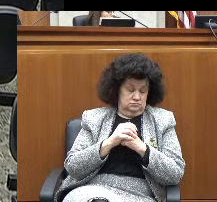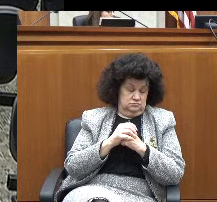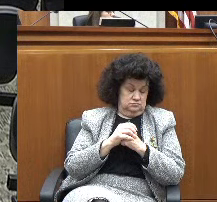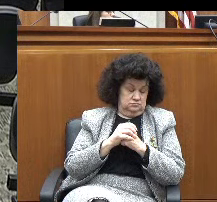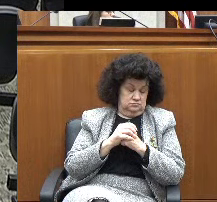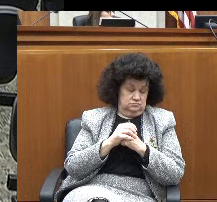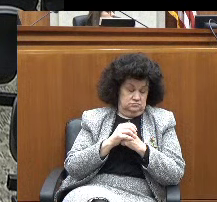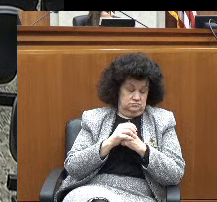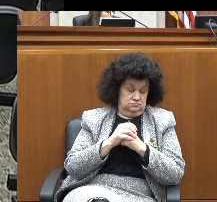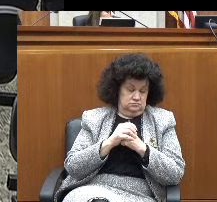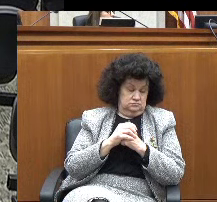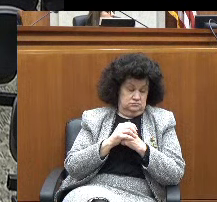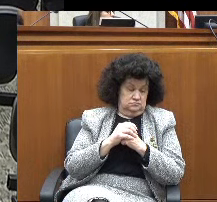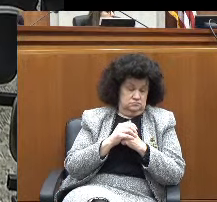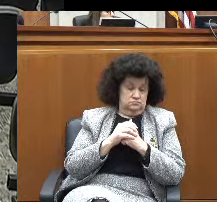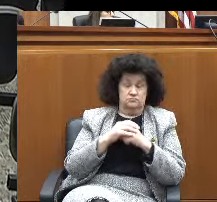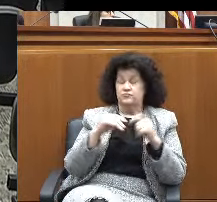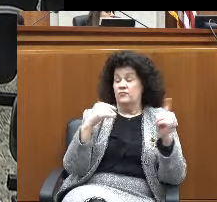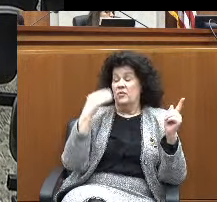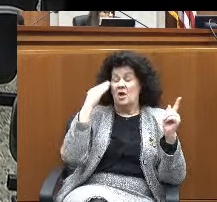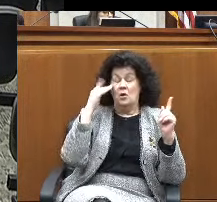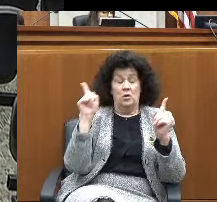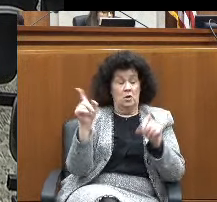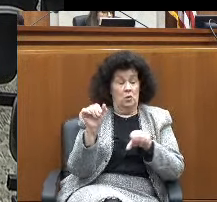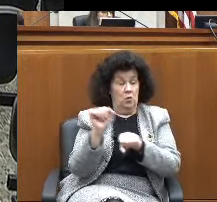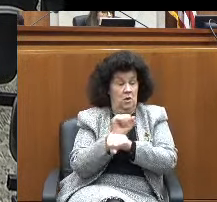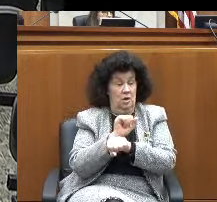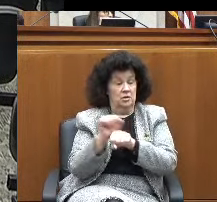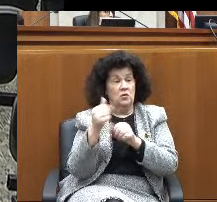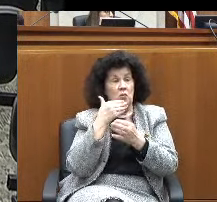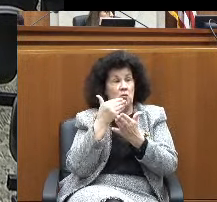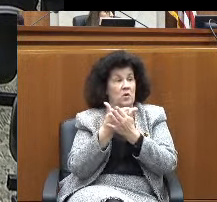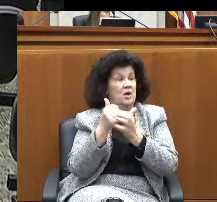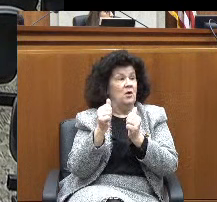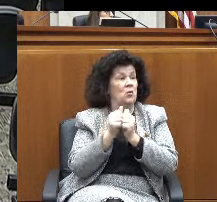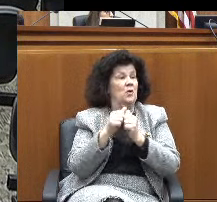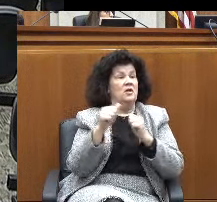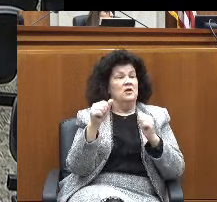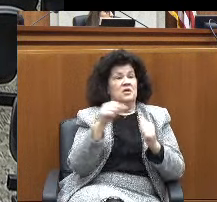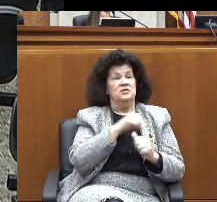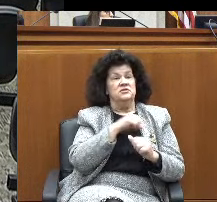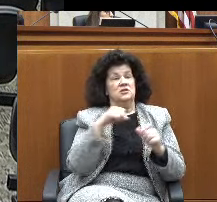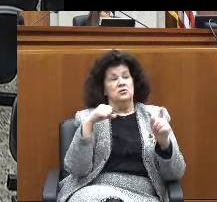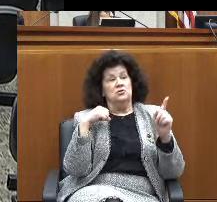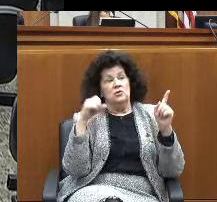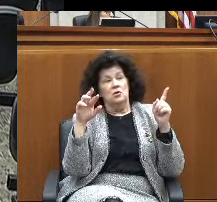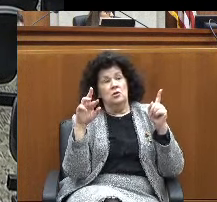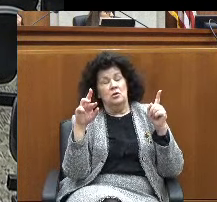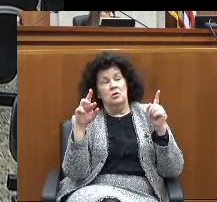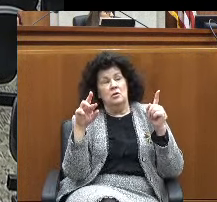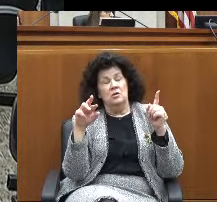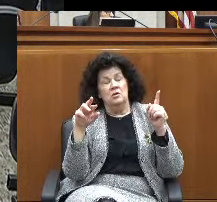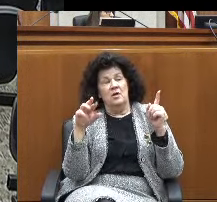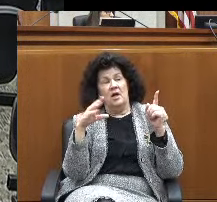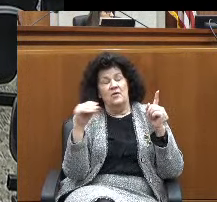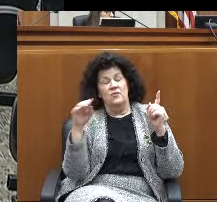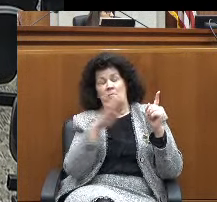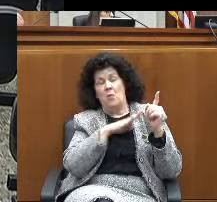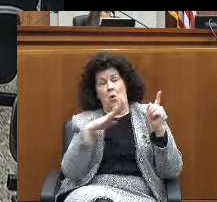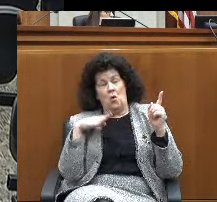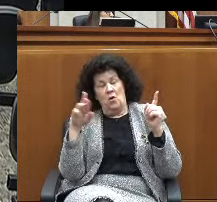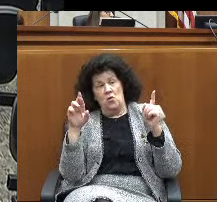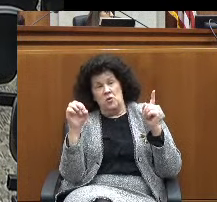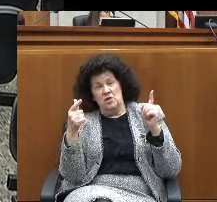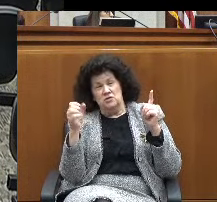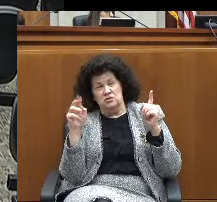Yes. Chief General, I know that you work really well with Commissioner Reed and Board of Regents, and I'm just wondering, I'm going back to my succession plan question.